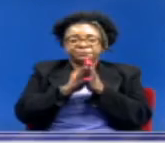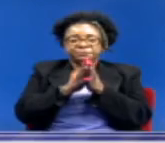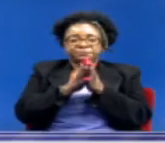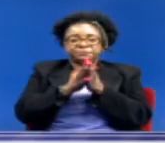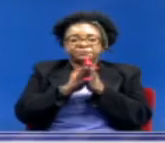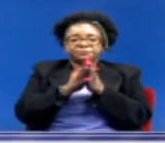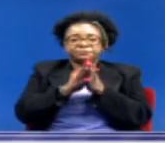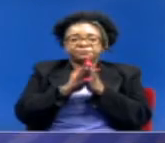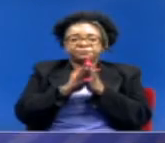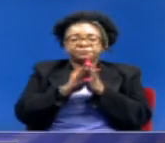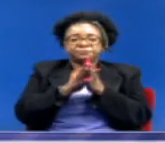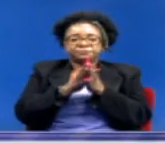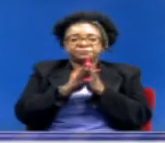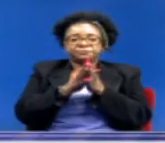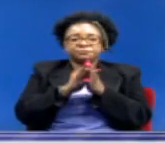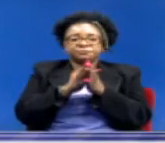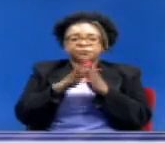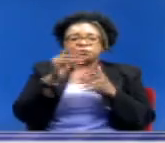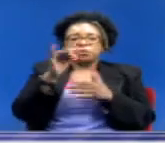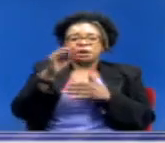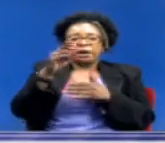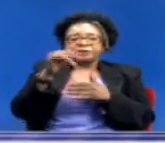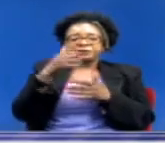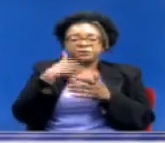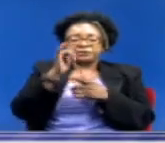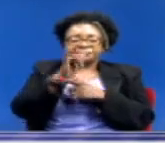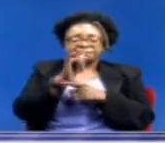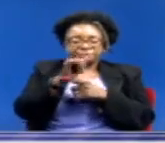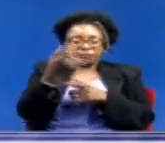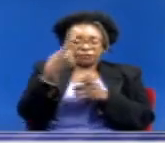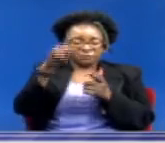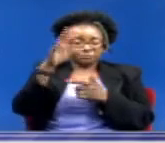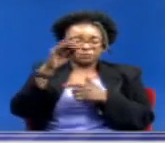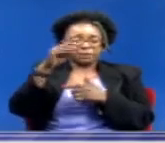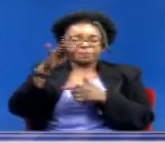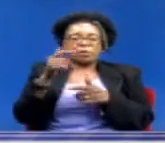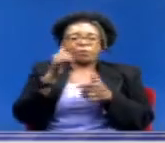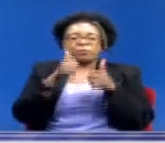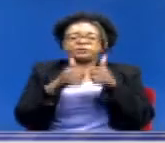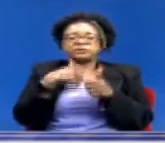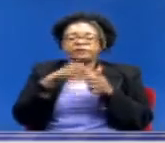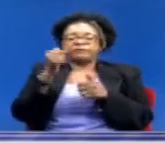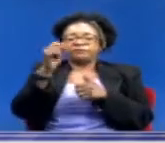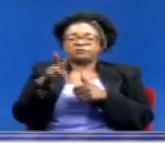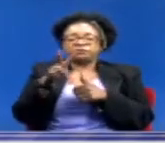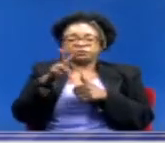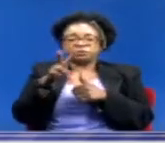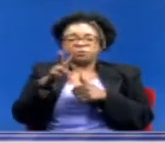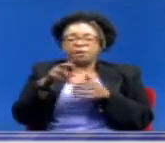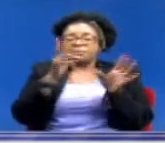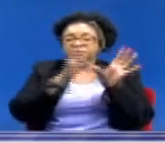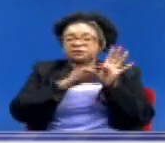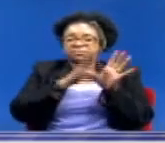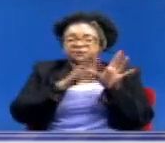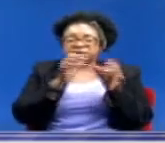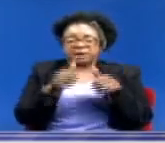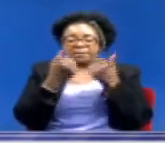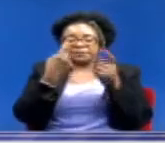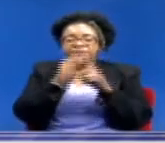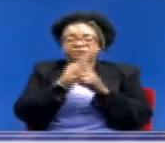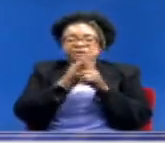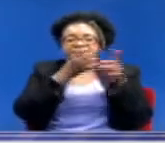Sharon, Juma and Samantha Wangechi emerged the winners of the inaugural pickleball open that saw over 52 participants taking part in five different categories.